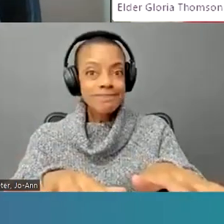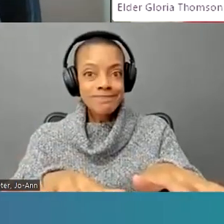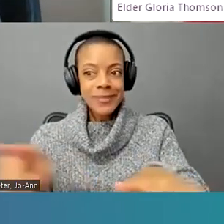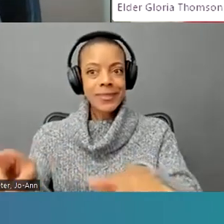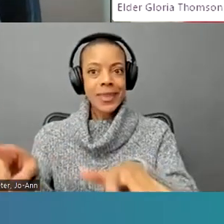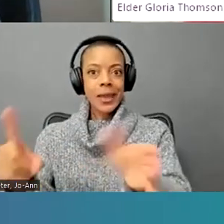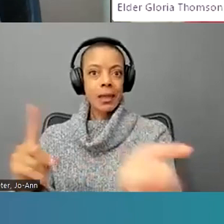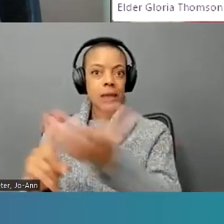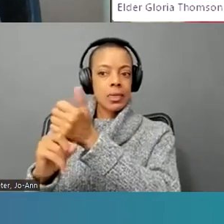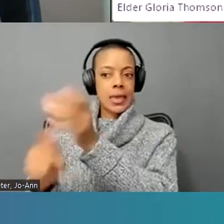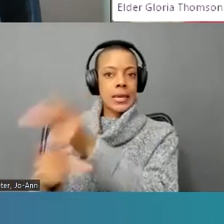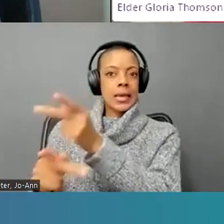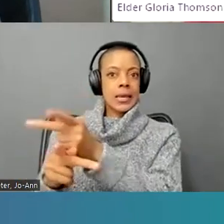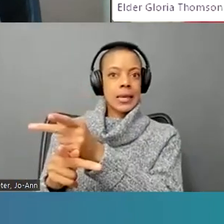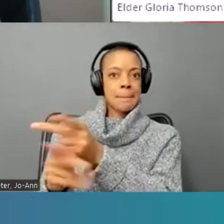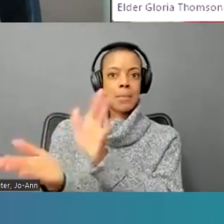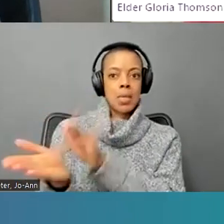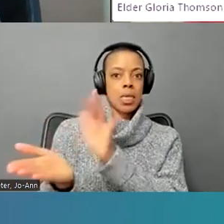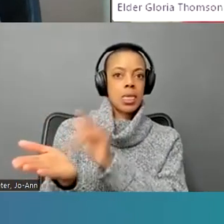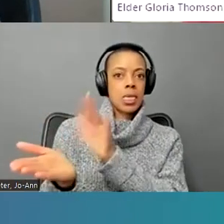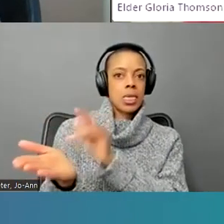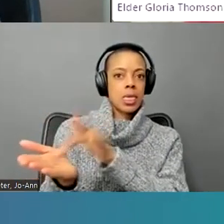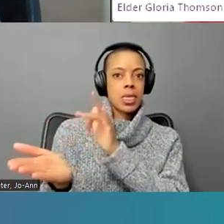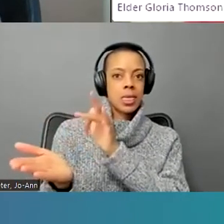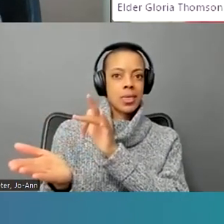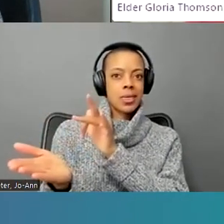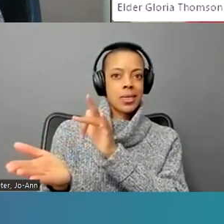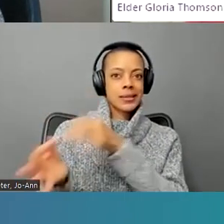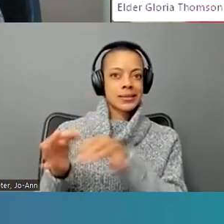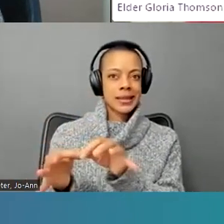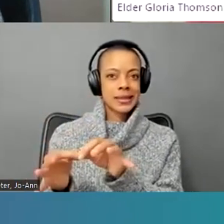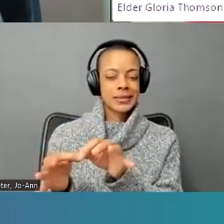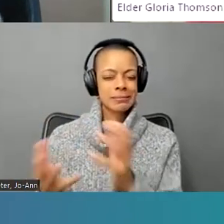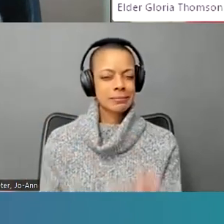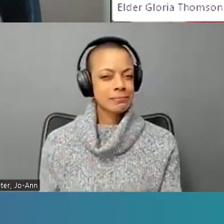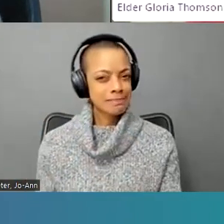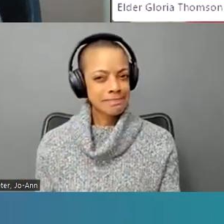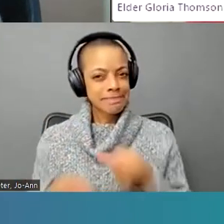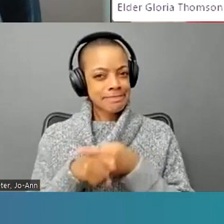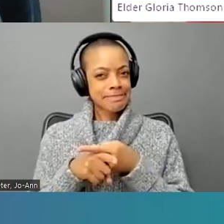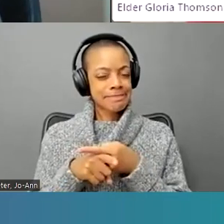profiting from them instead. And like,